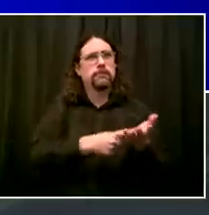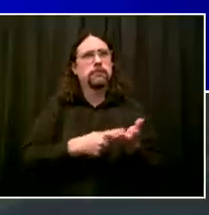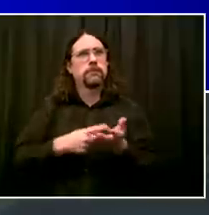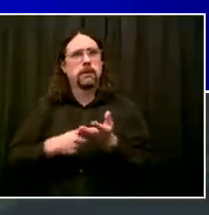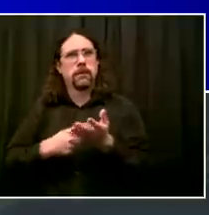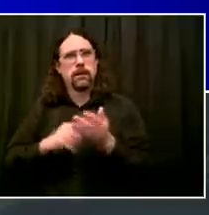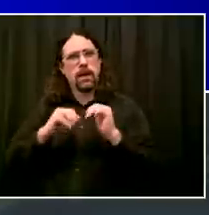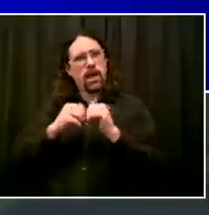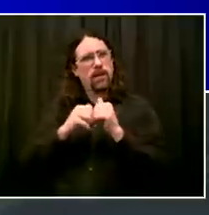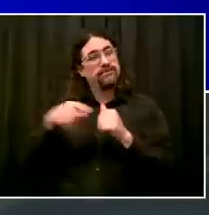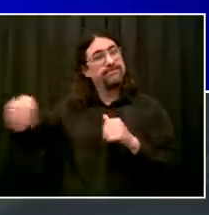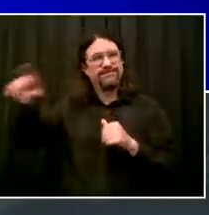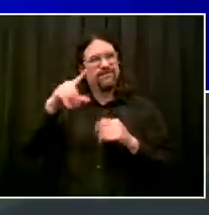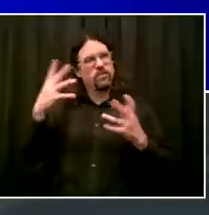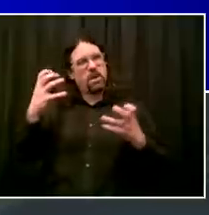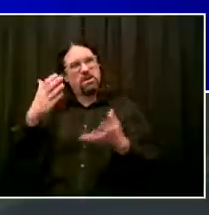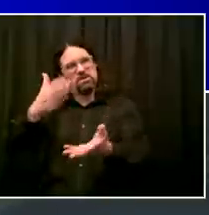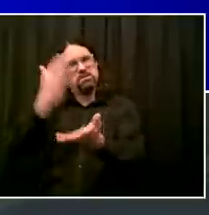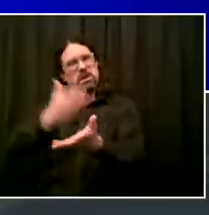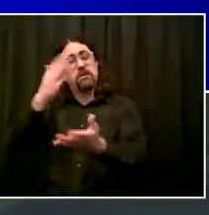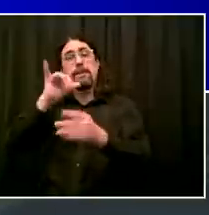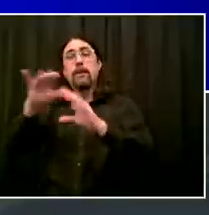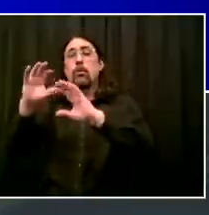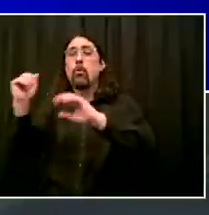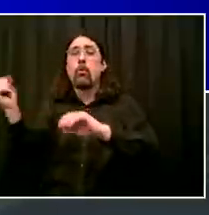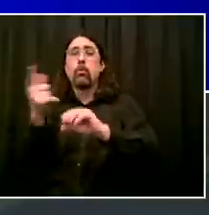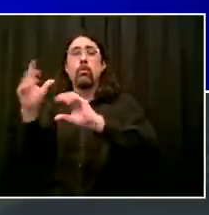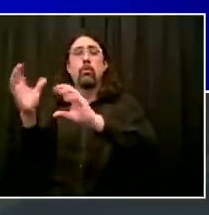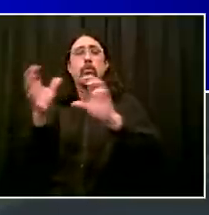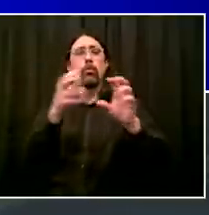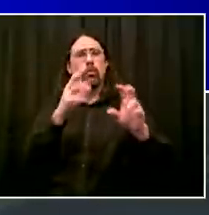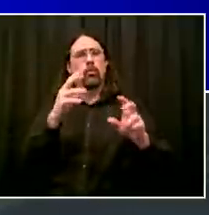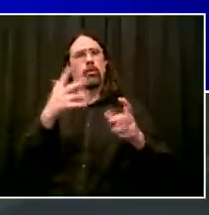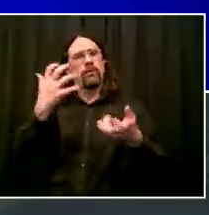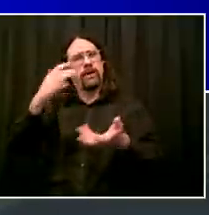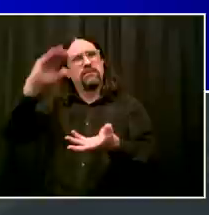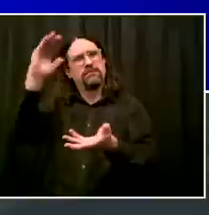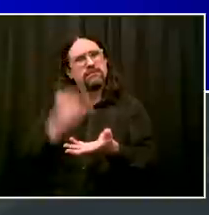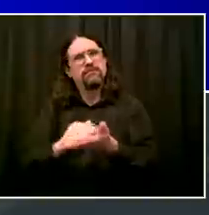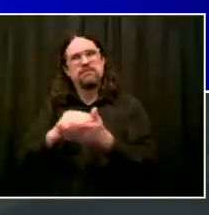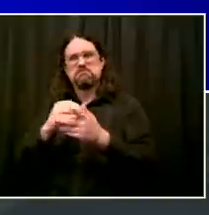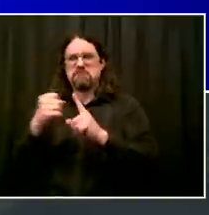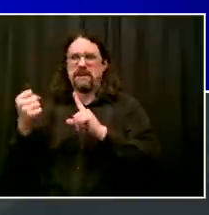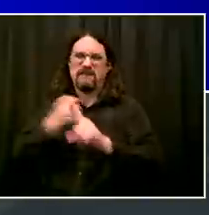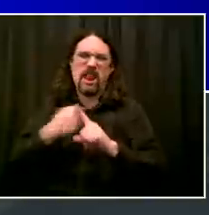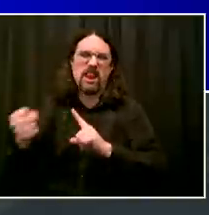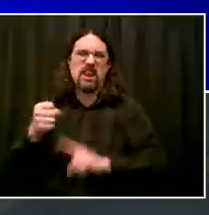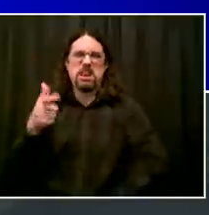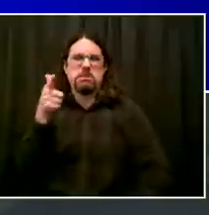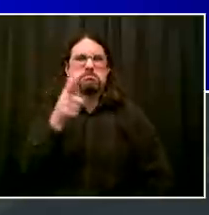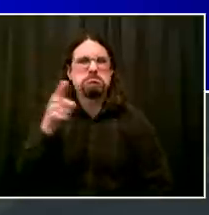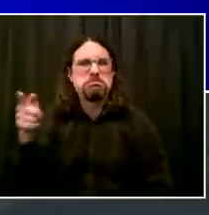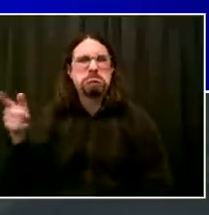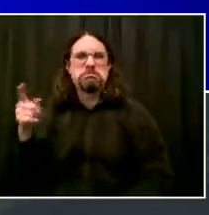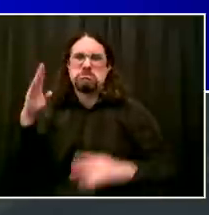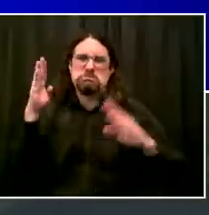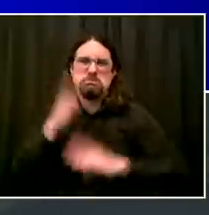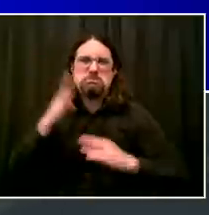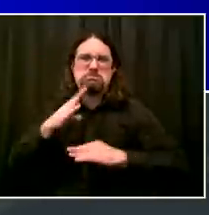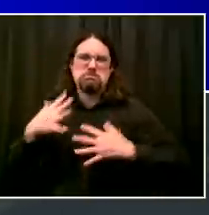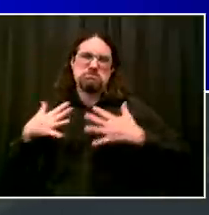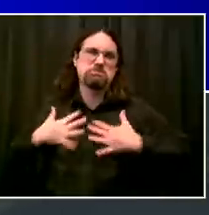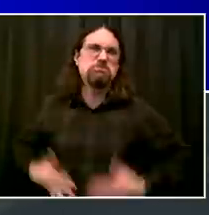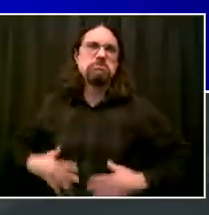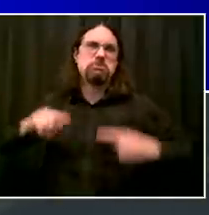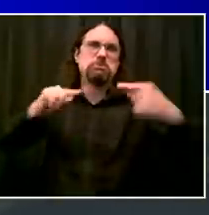people from the community, of the community. Some have had problems and challenges in their life before, but they've